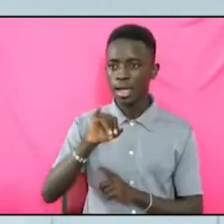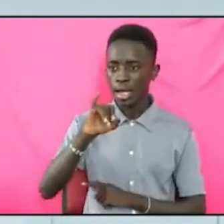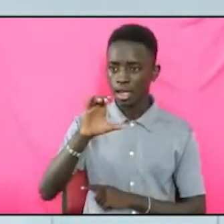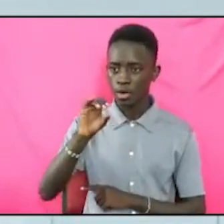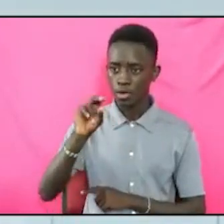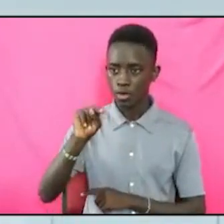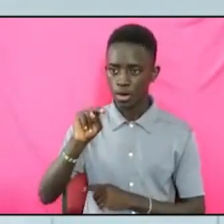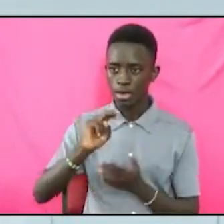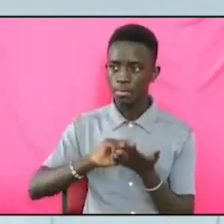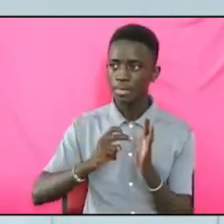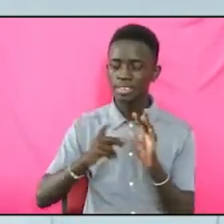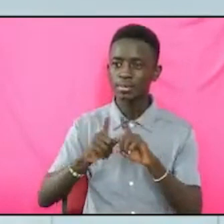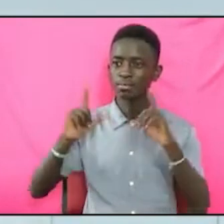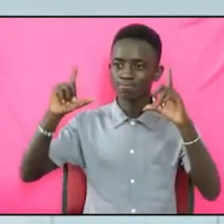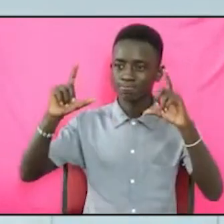what happens.